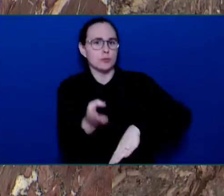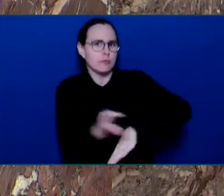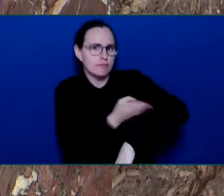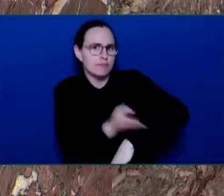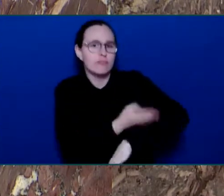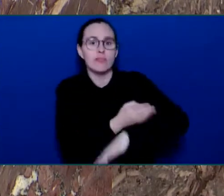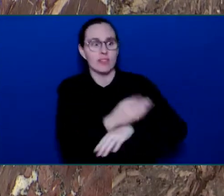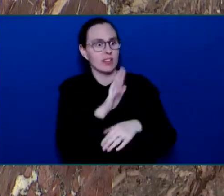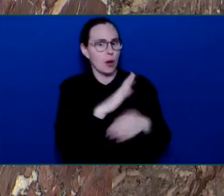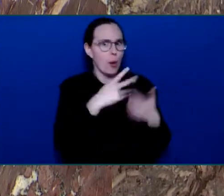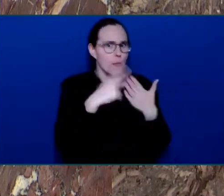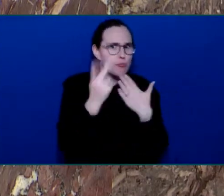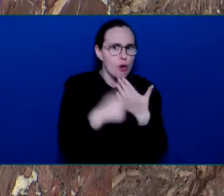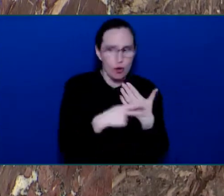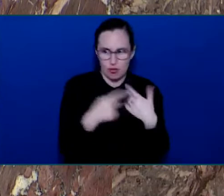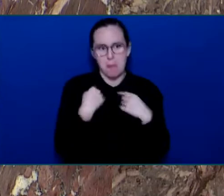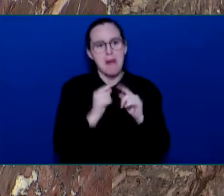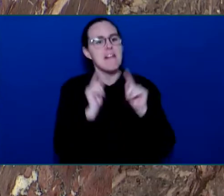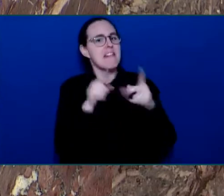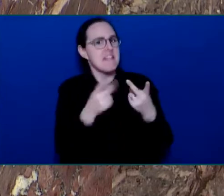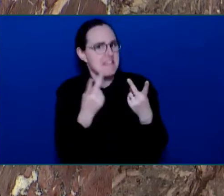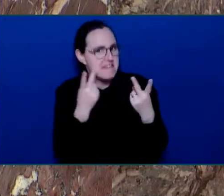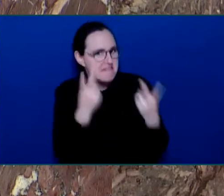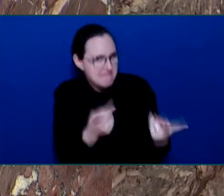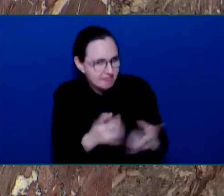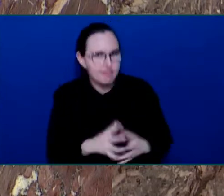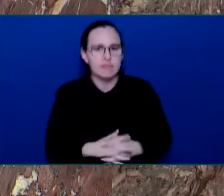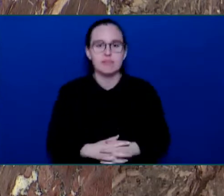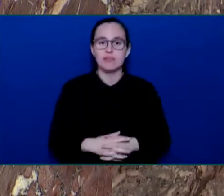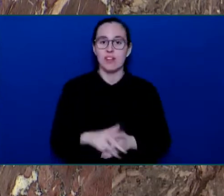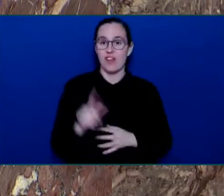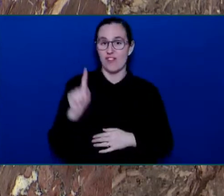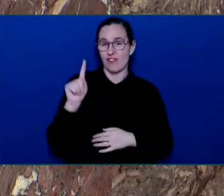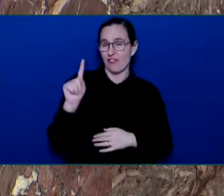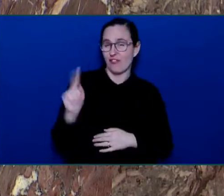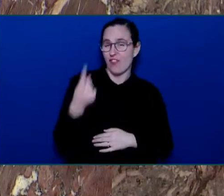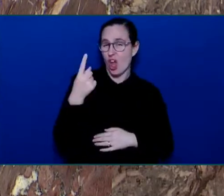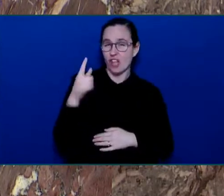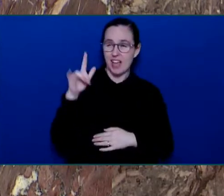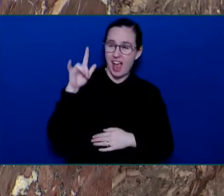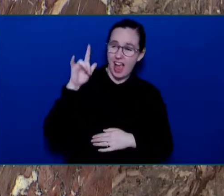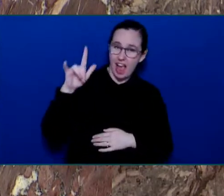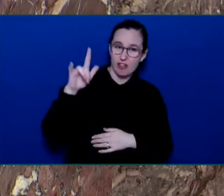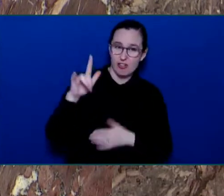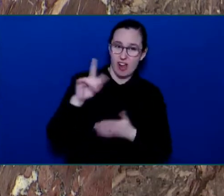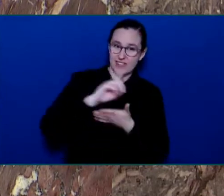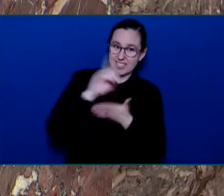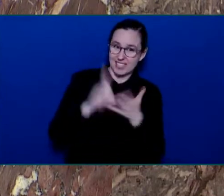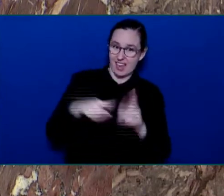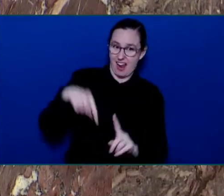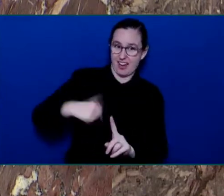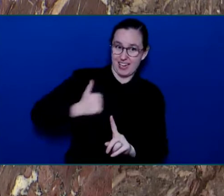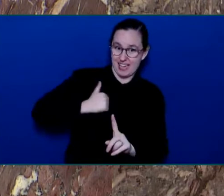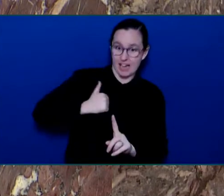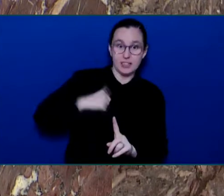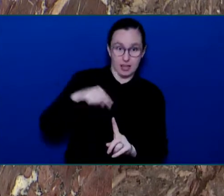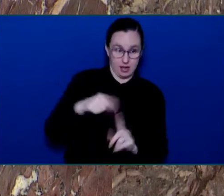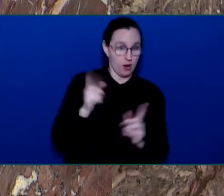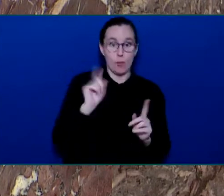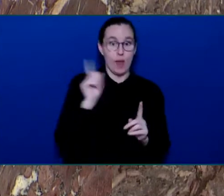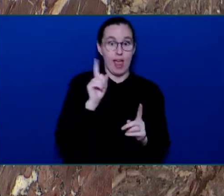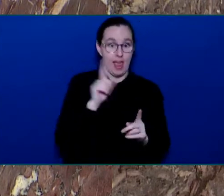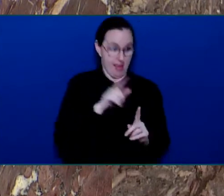Canadian-designed aircraft to fly in Canada out of Victoria in 1910 to a Cold War supersonic